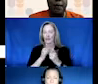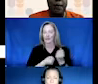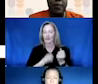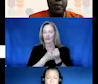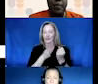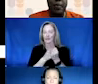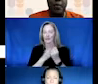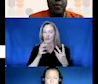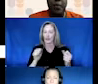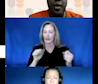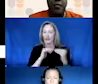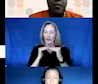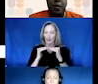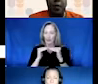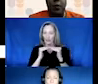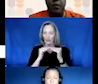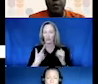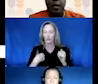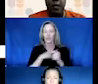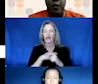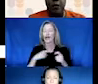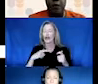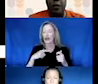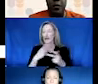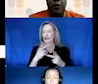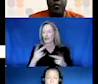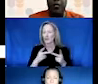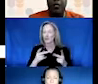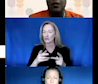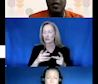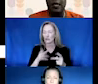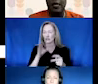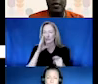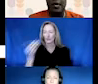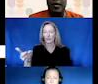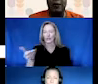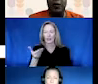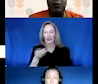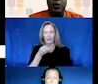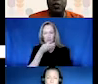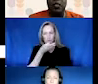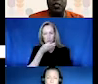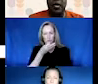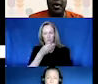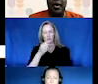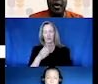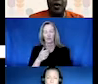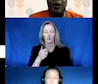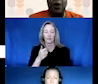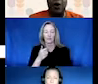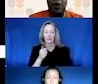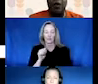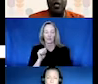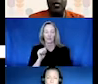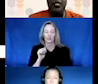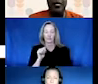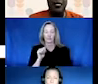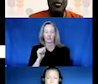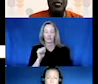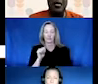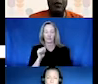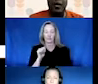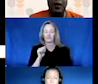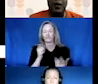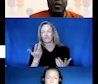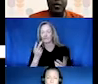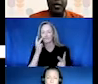position that is going to be hired very quickly here. And we're going to look at how our clinics